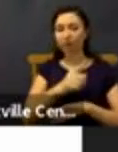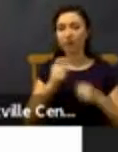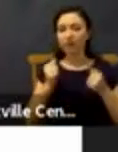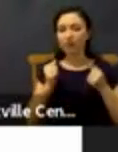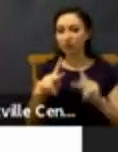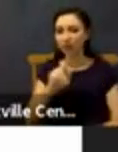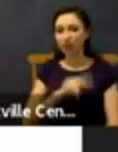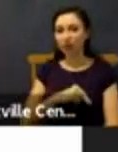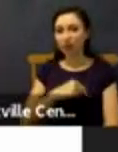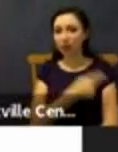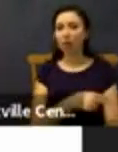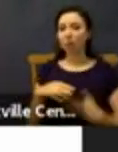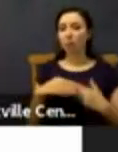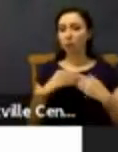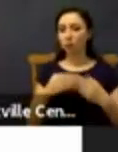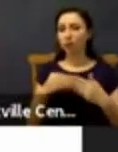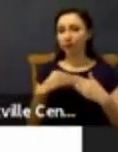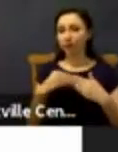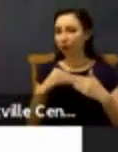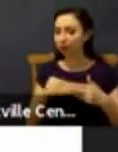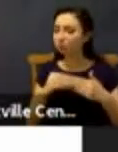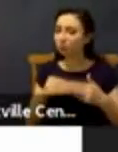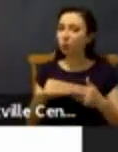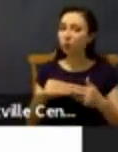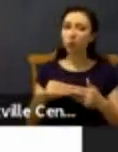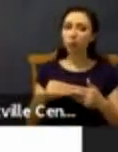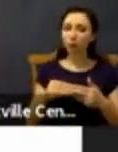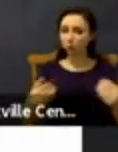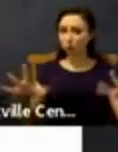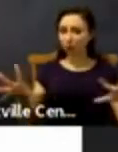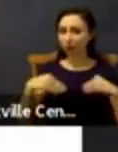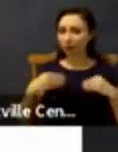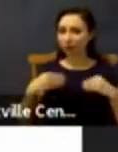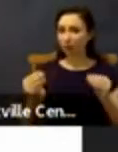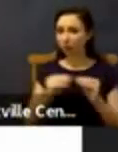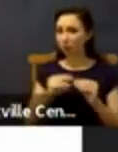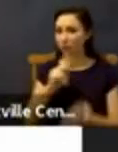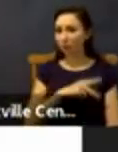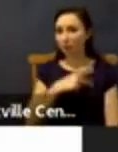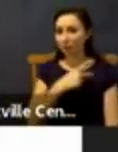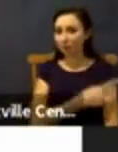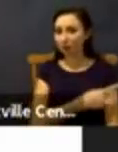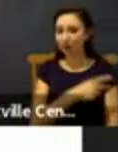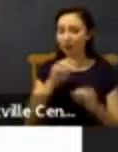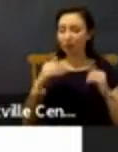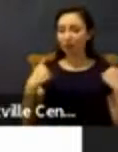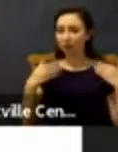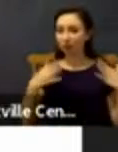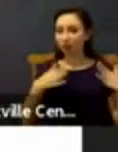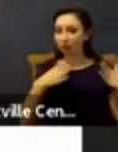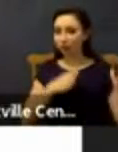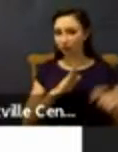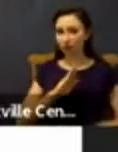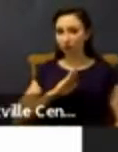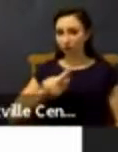to be able to flex logistically to accommodate more patients and that way they can have the means to get back out of, you